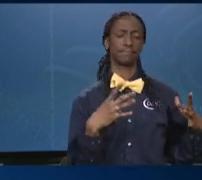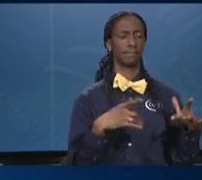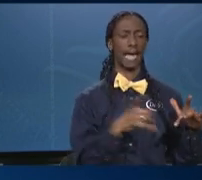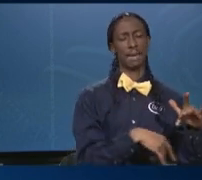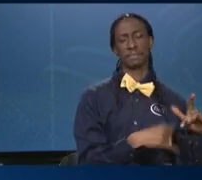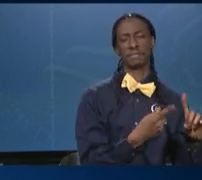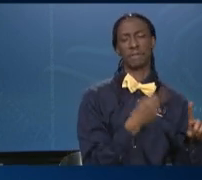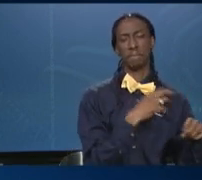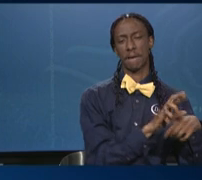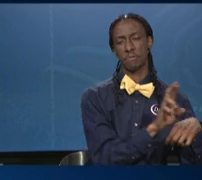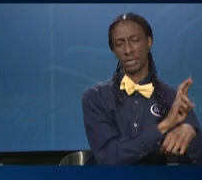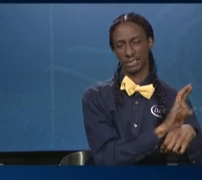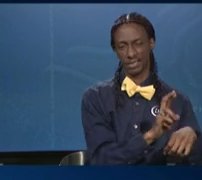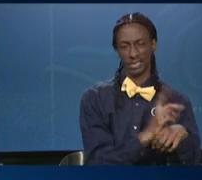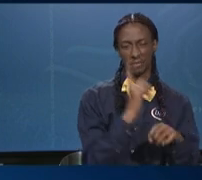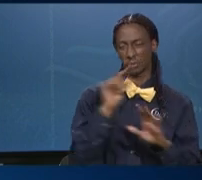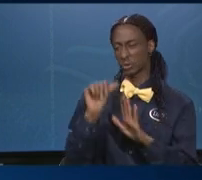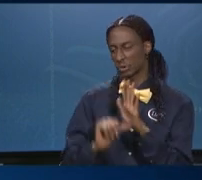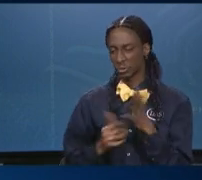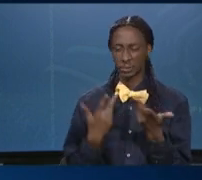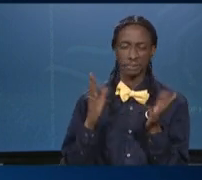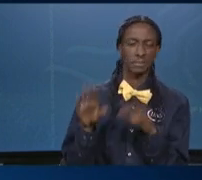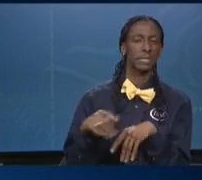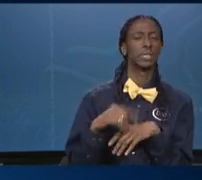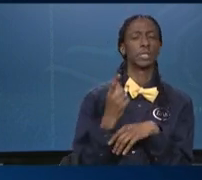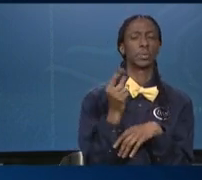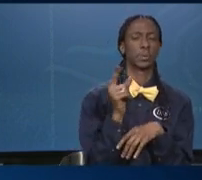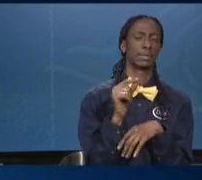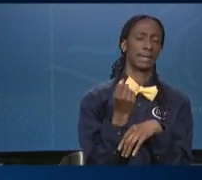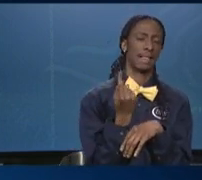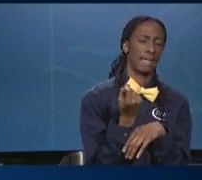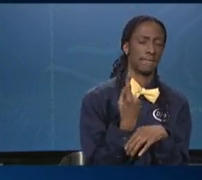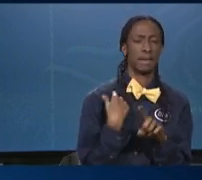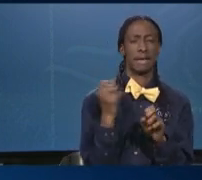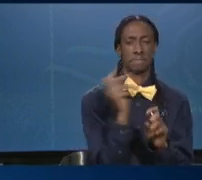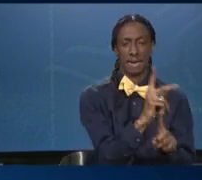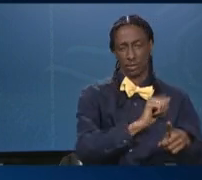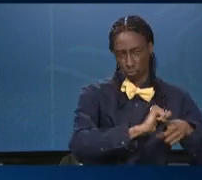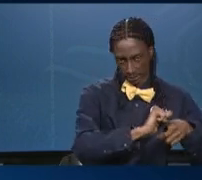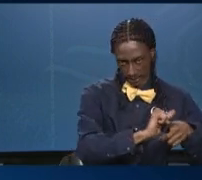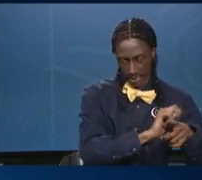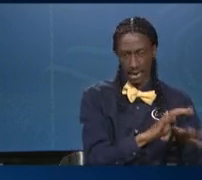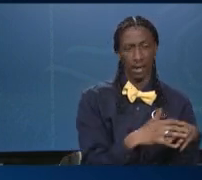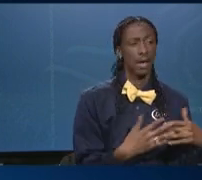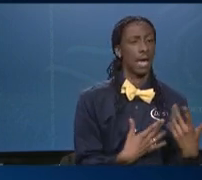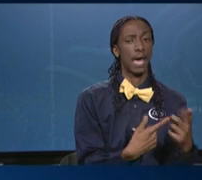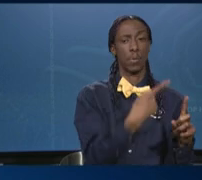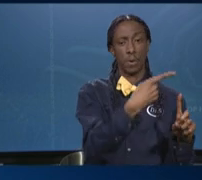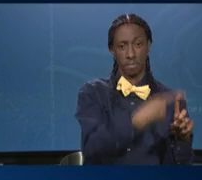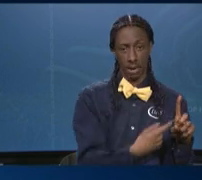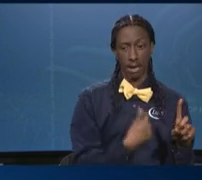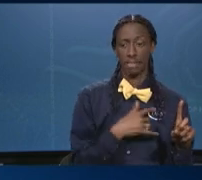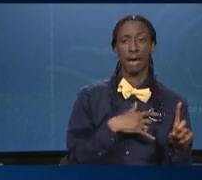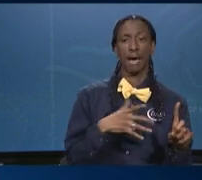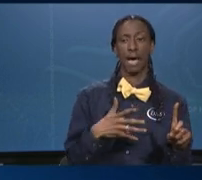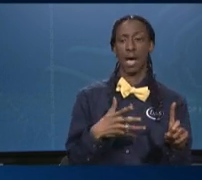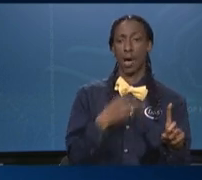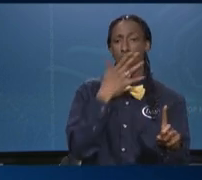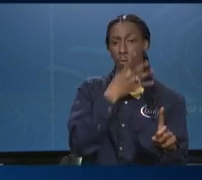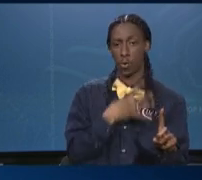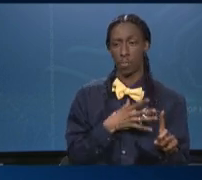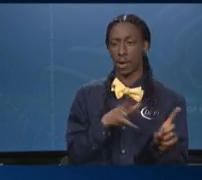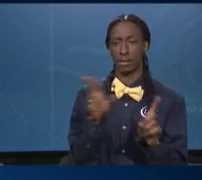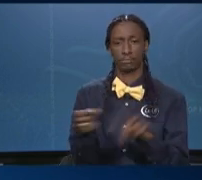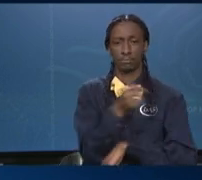in 2011, I went back to my training, and within a month, admitted a woman to the hospital who had